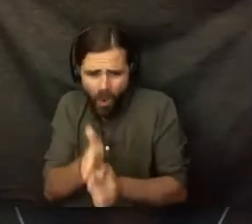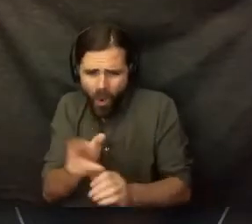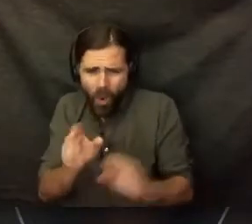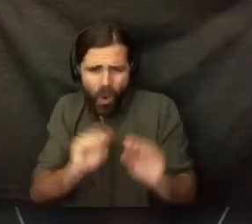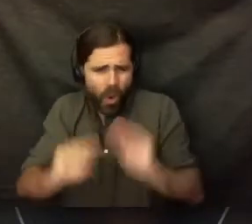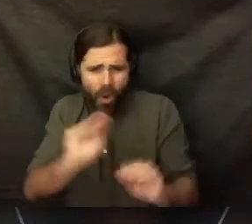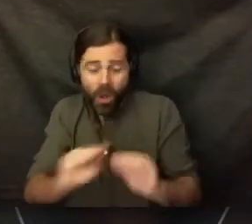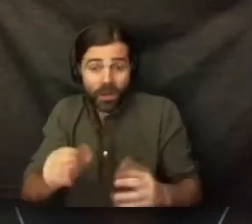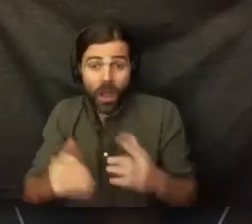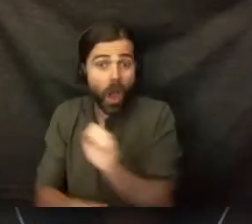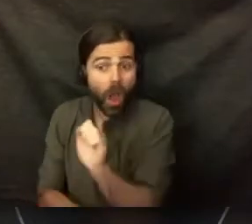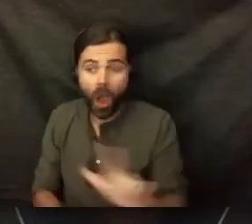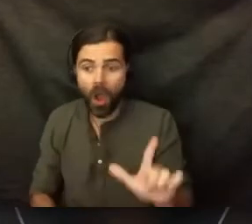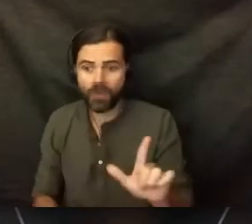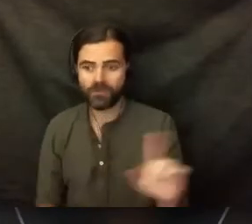of answers,